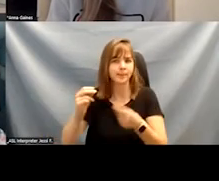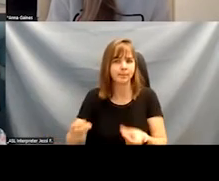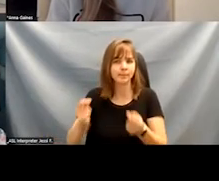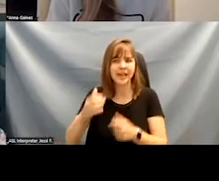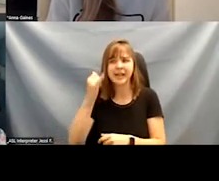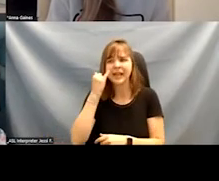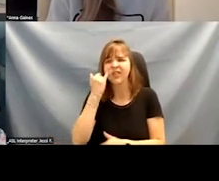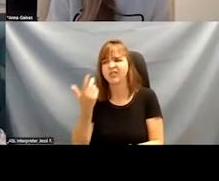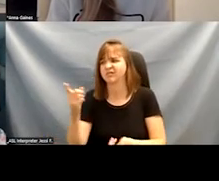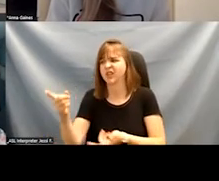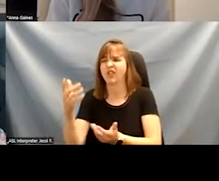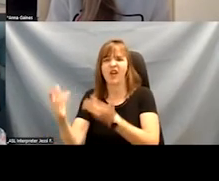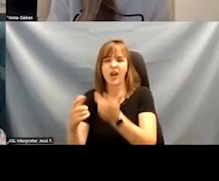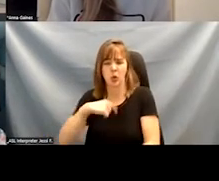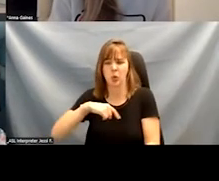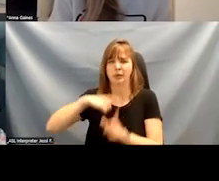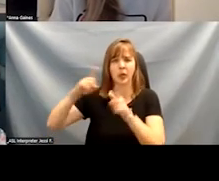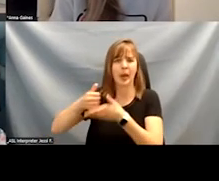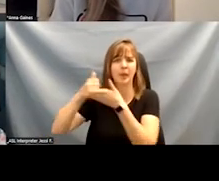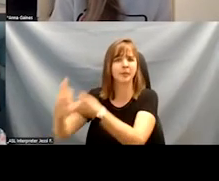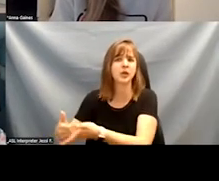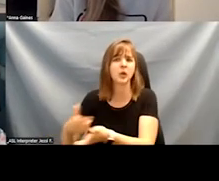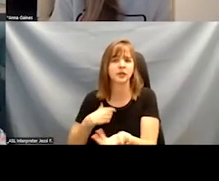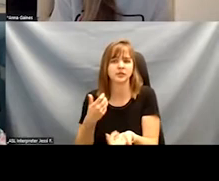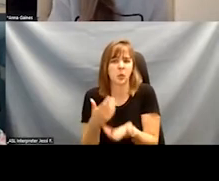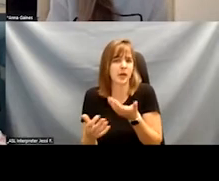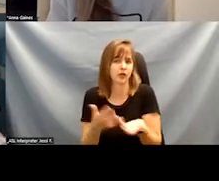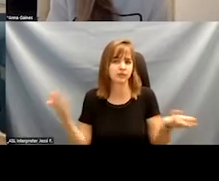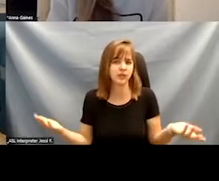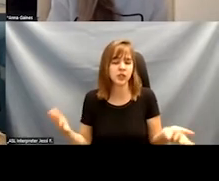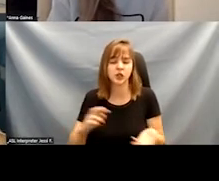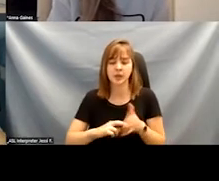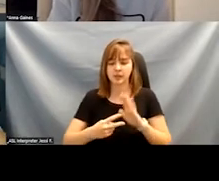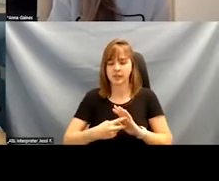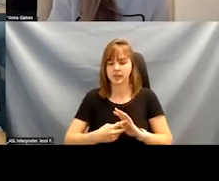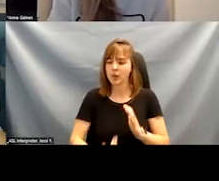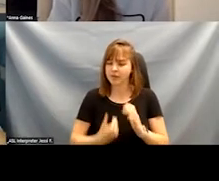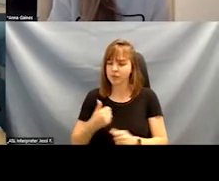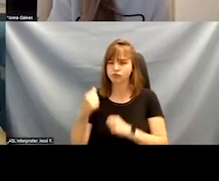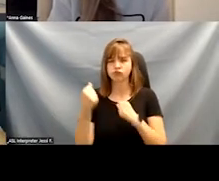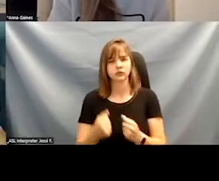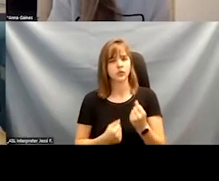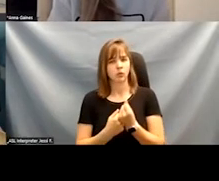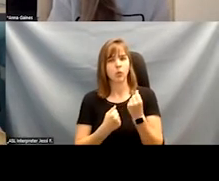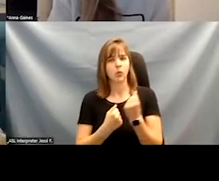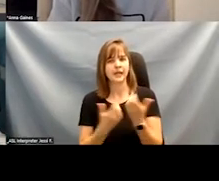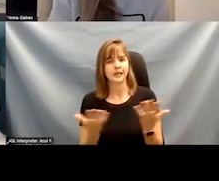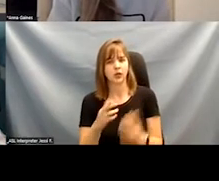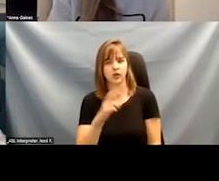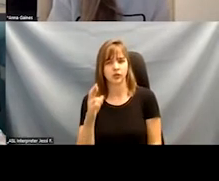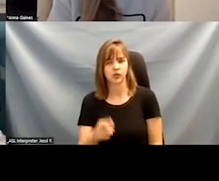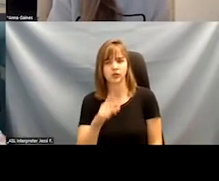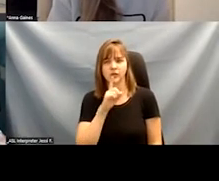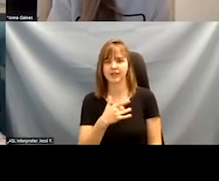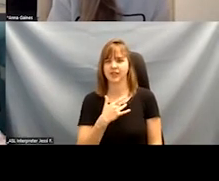be. And we've always been able to like lean on that support. And we're also really fortunate to have